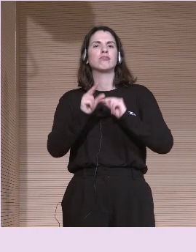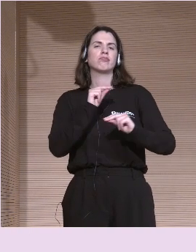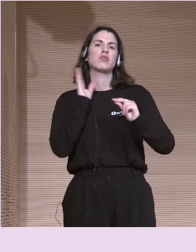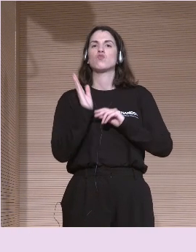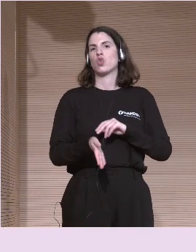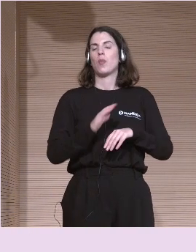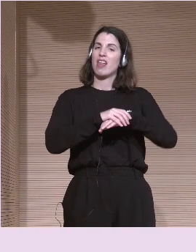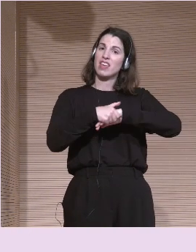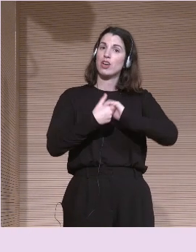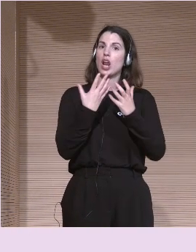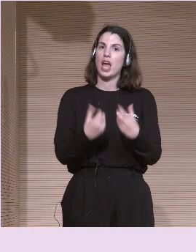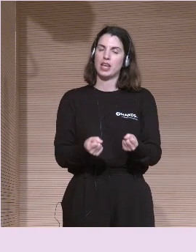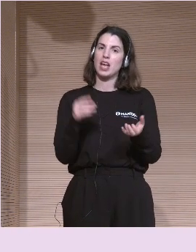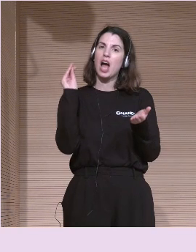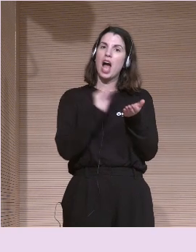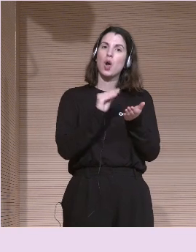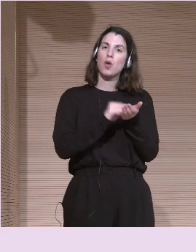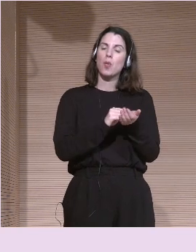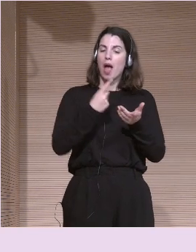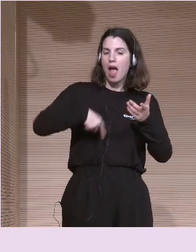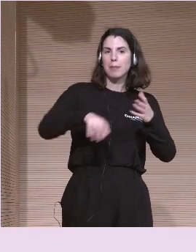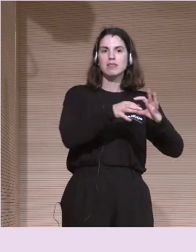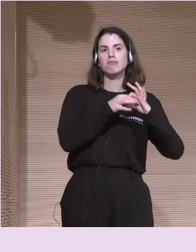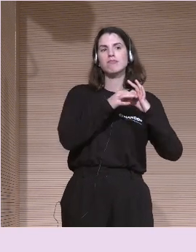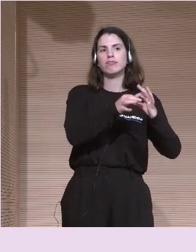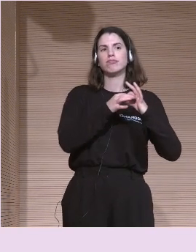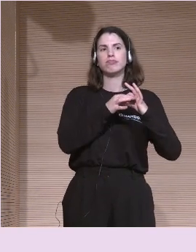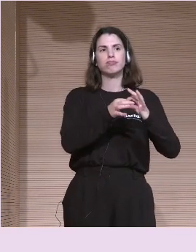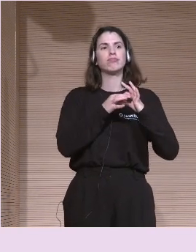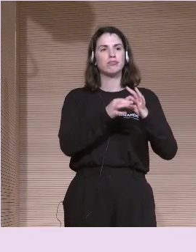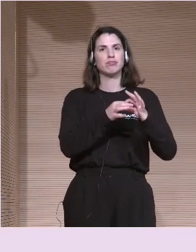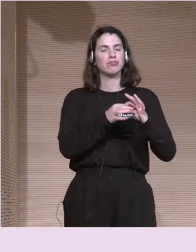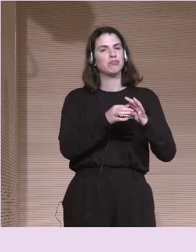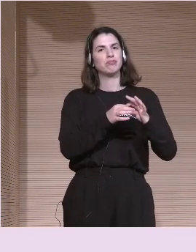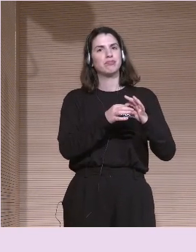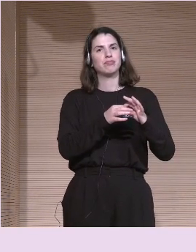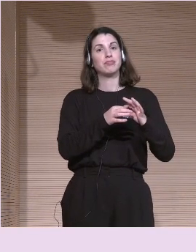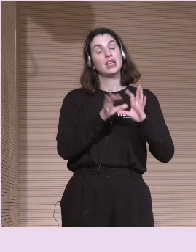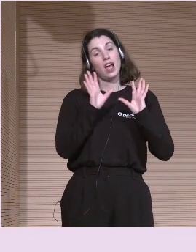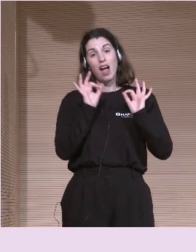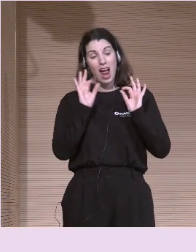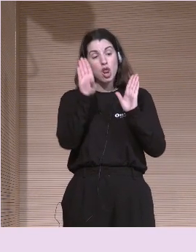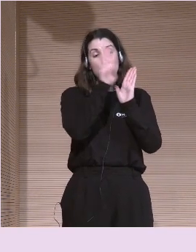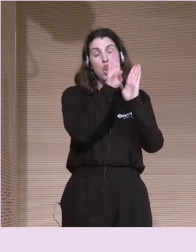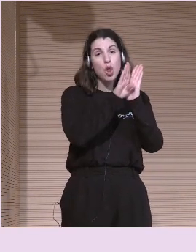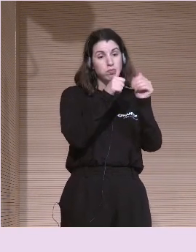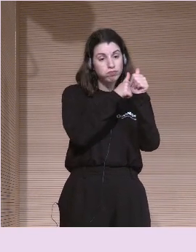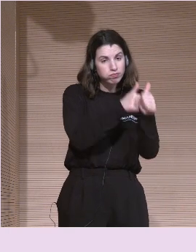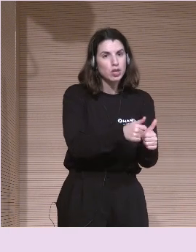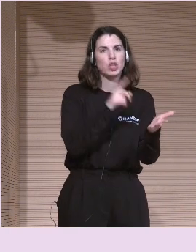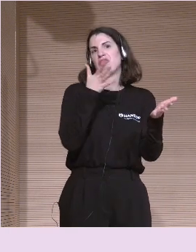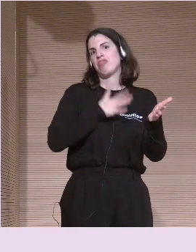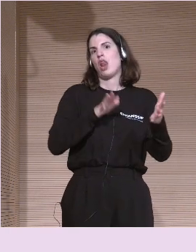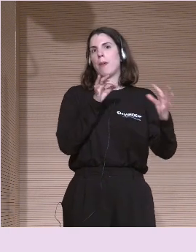We're very collaborative, and that's just on the individual level, but also at the institutional level. And the collaborations, there are